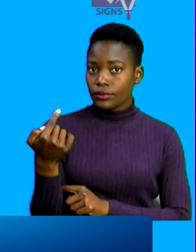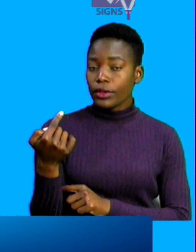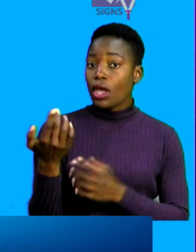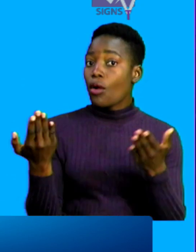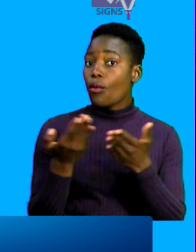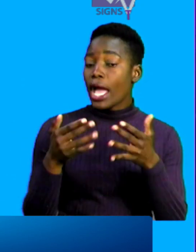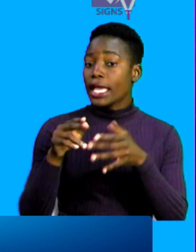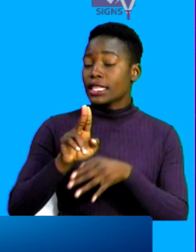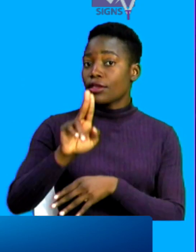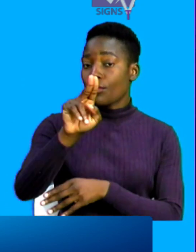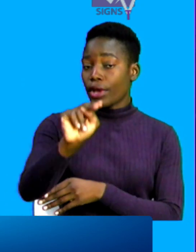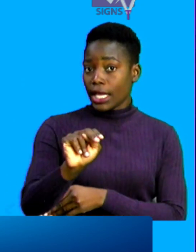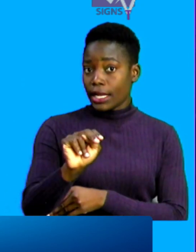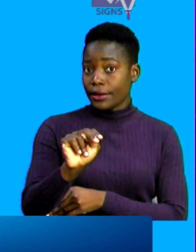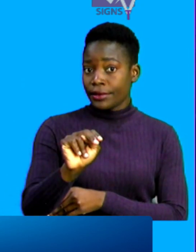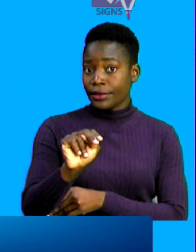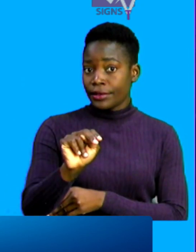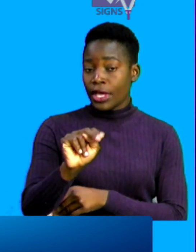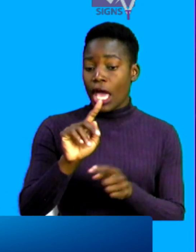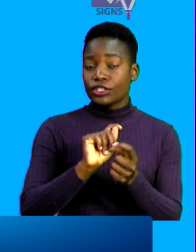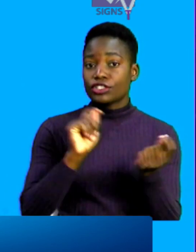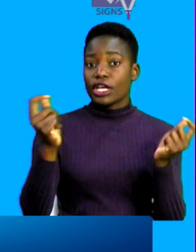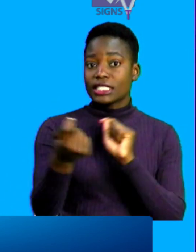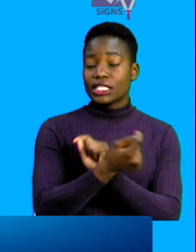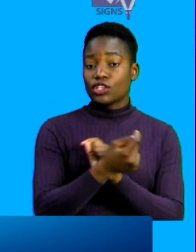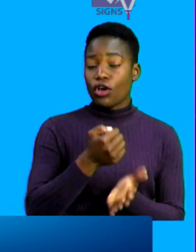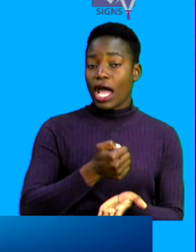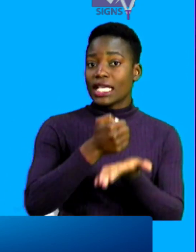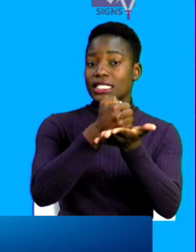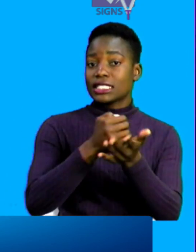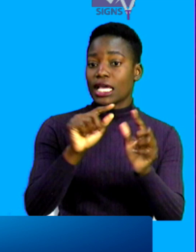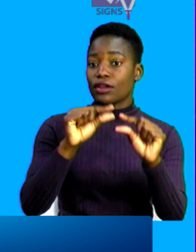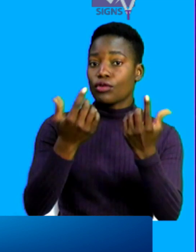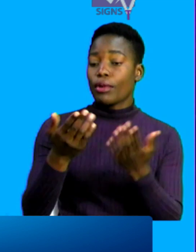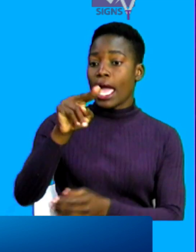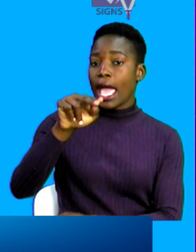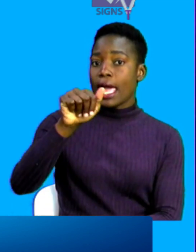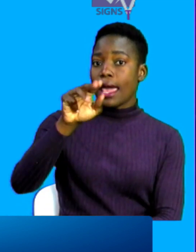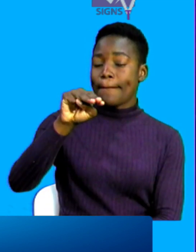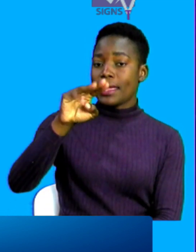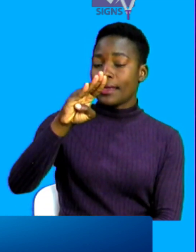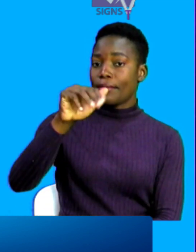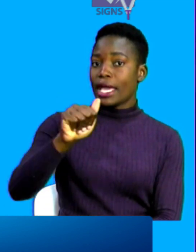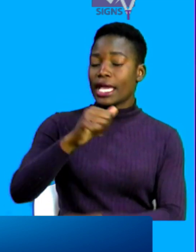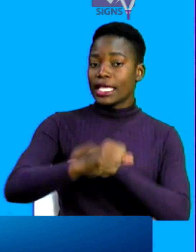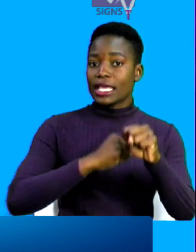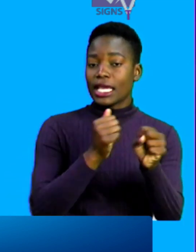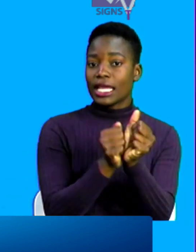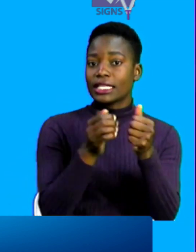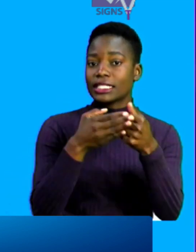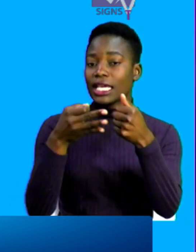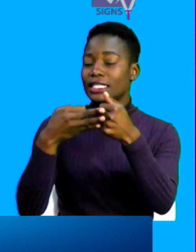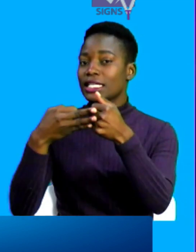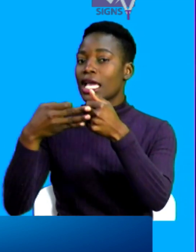United Nations Transitional Assistance Group to Namibia in 1989-1990. What